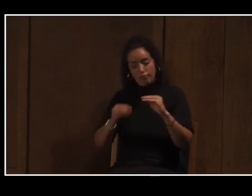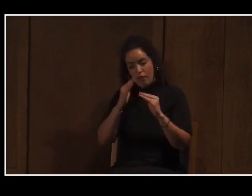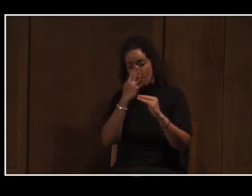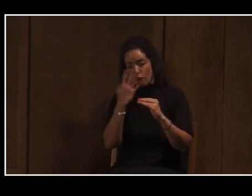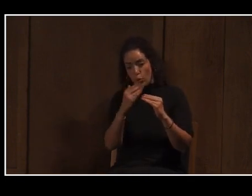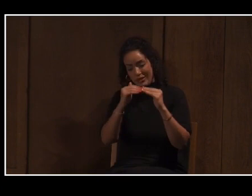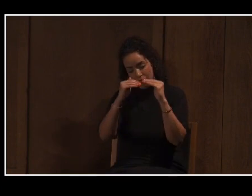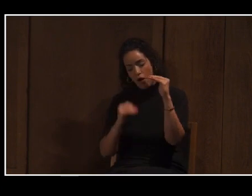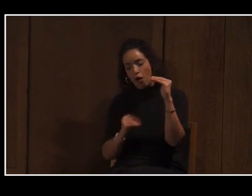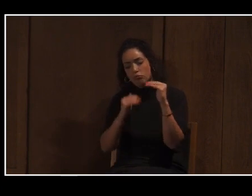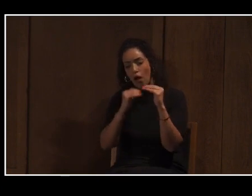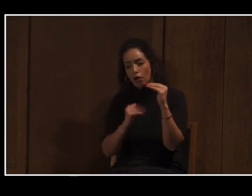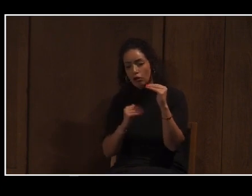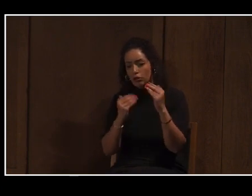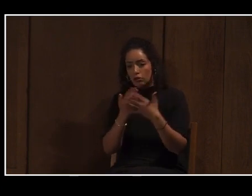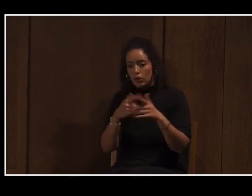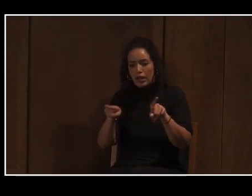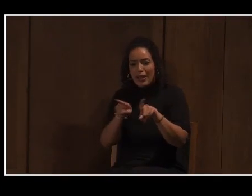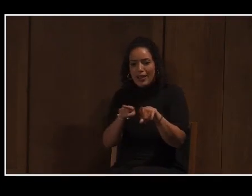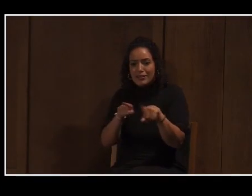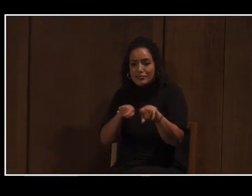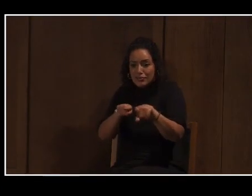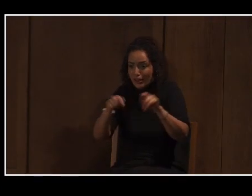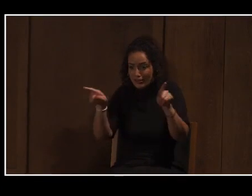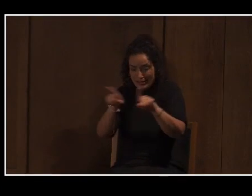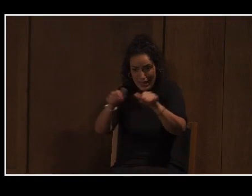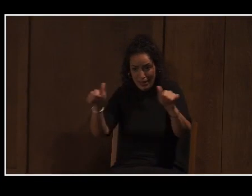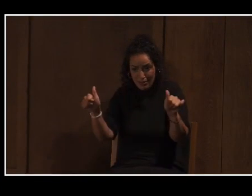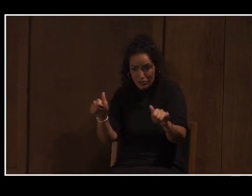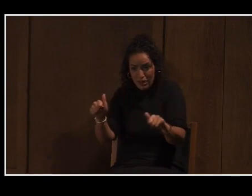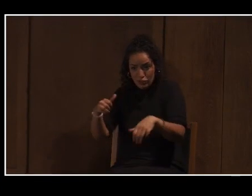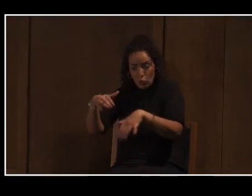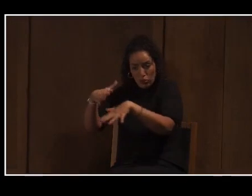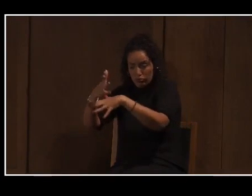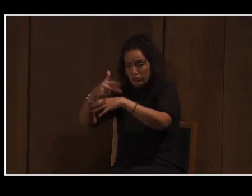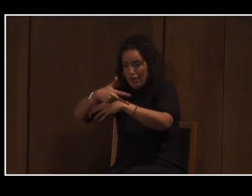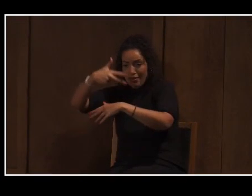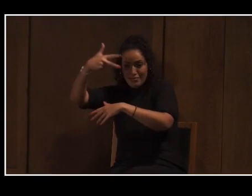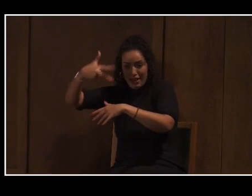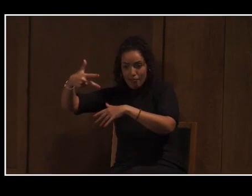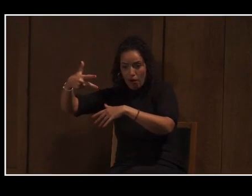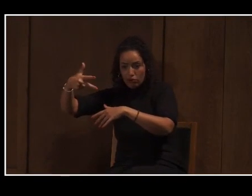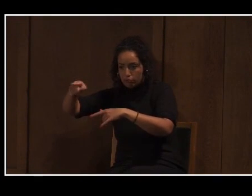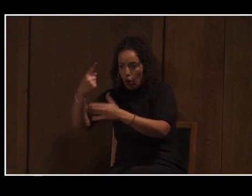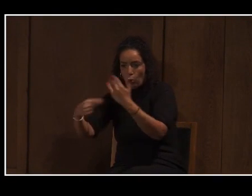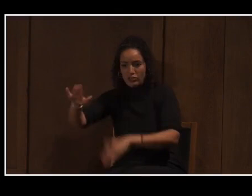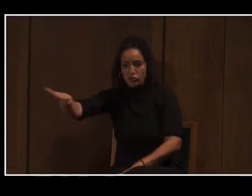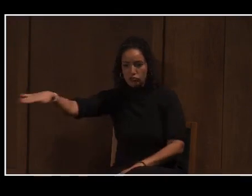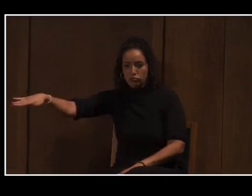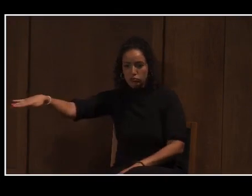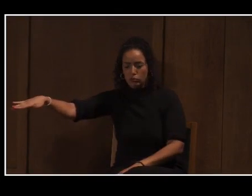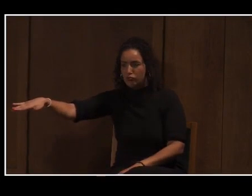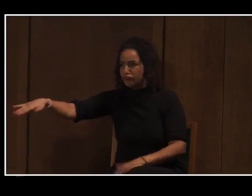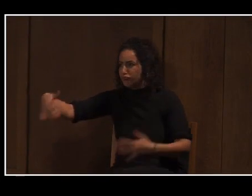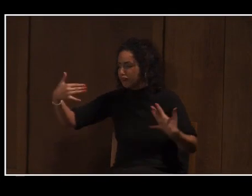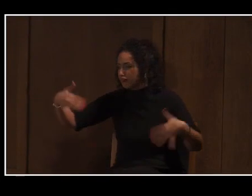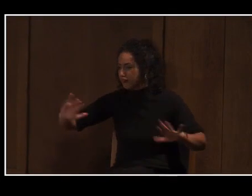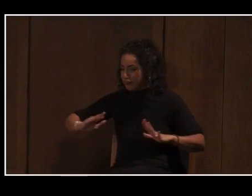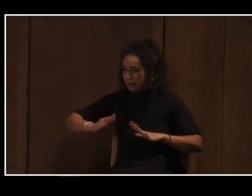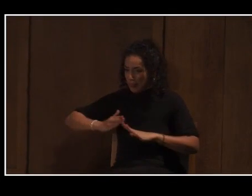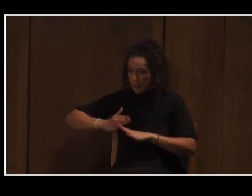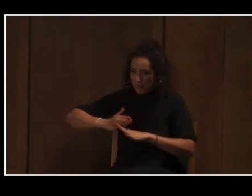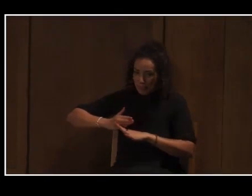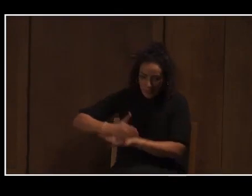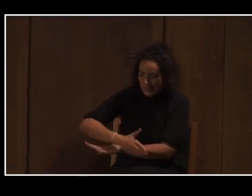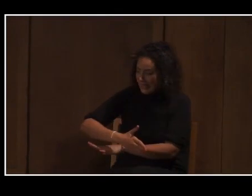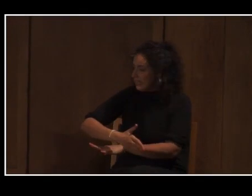of Denmark, just of children, 5 million people going through just one subway station, the former billionaire #1 of